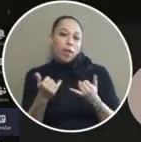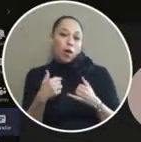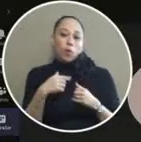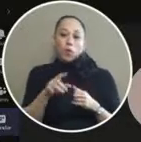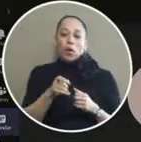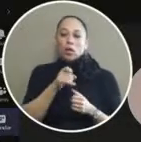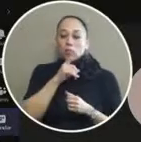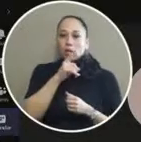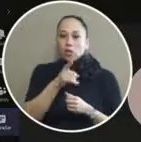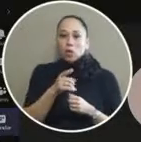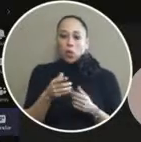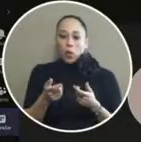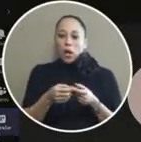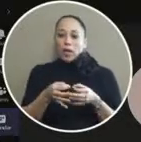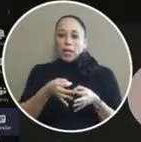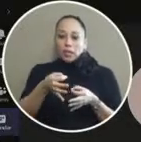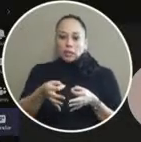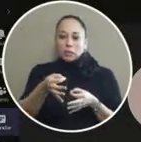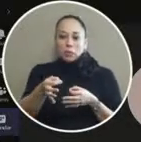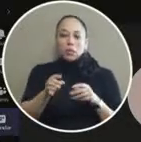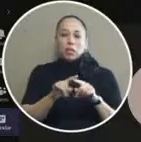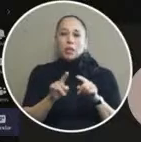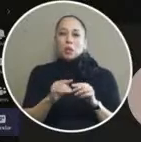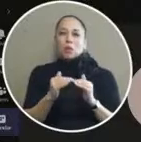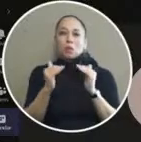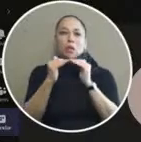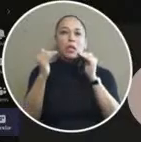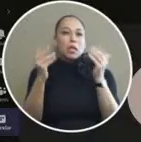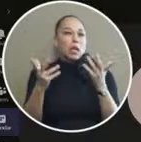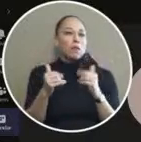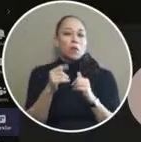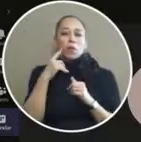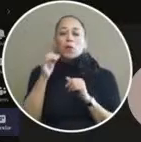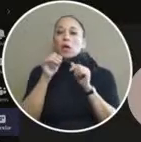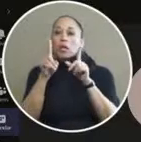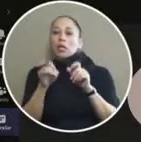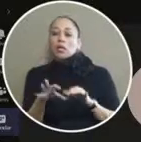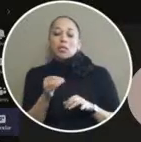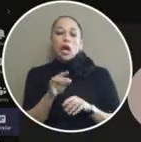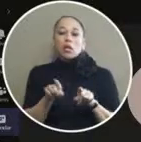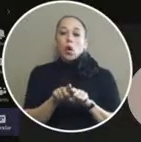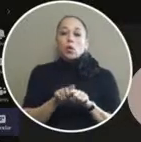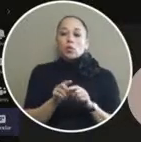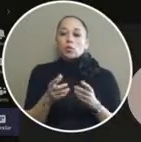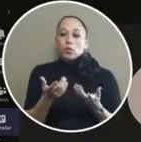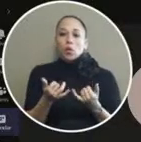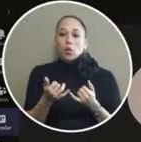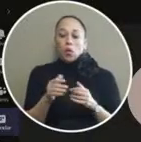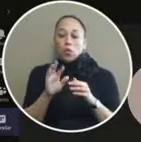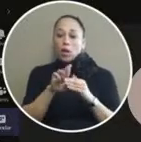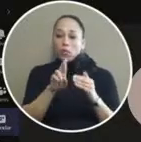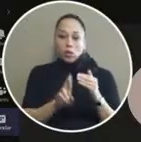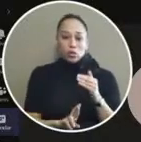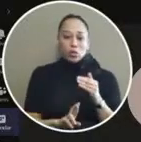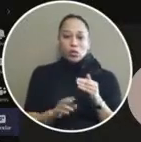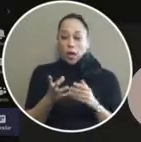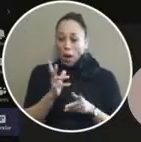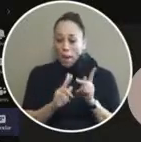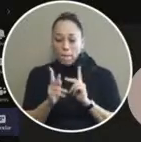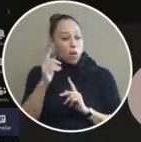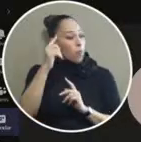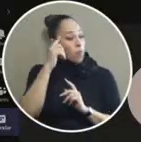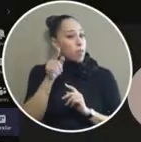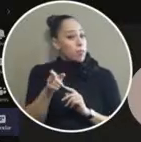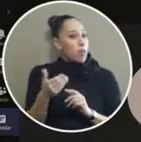we're expanding. We're attacking this on a lot of levels. So we want people to be able to get in and get tested, but we also want to be able to turn those tests around. You know, if people think